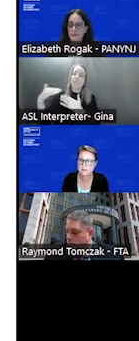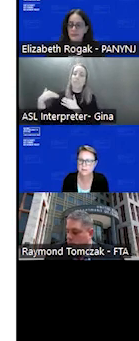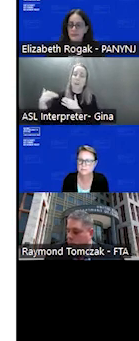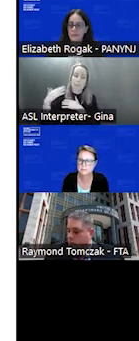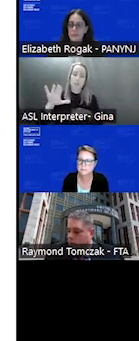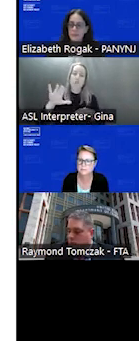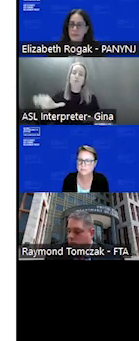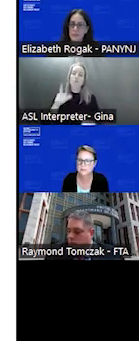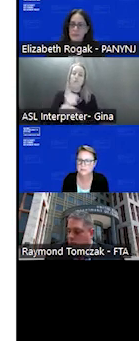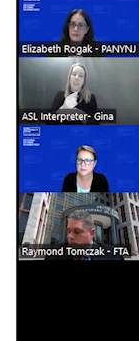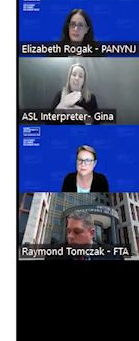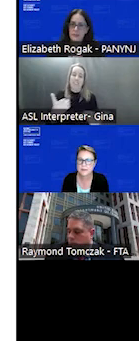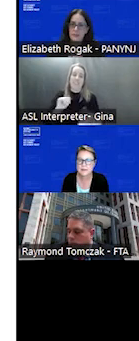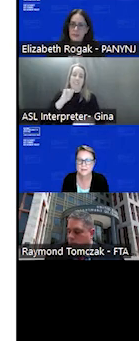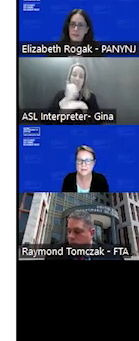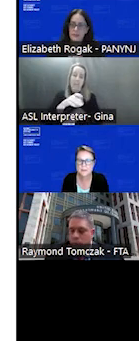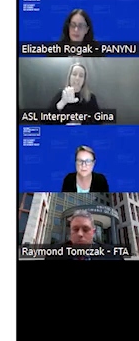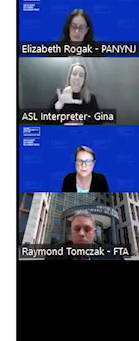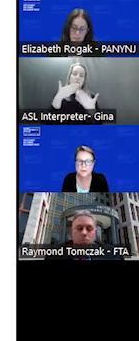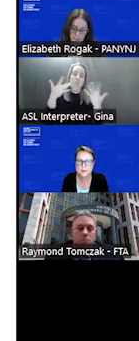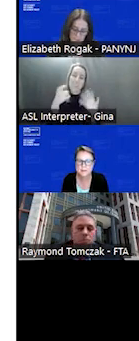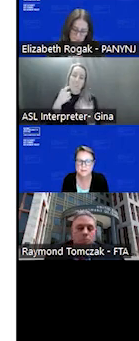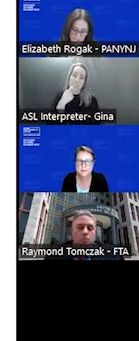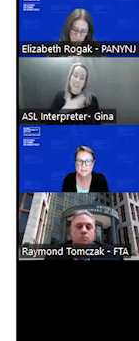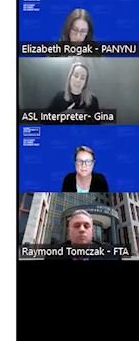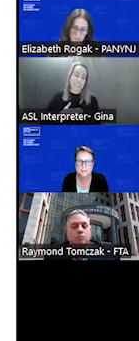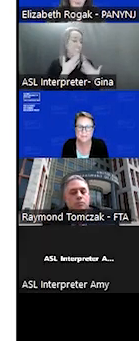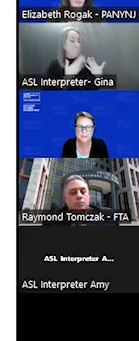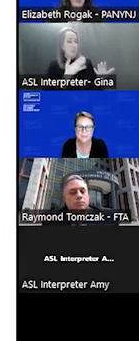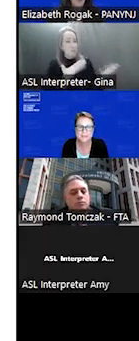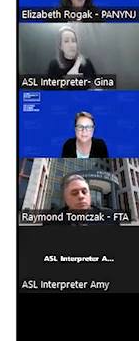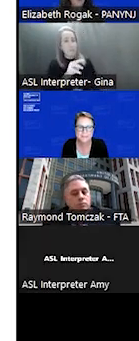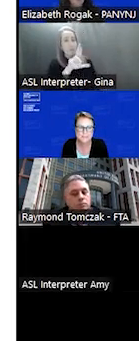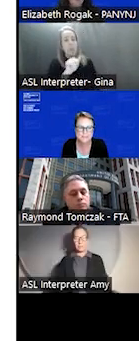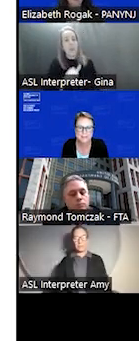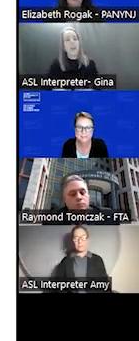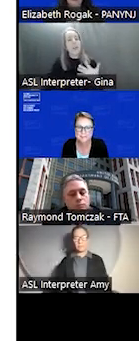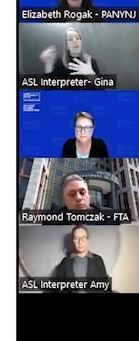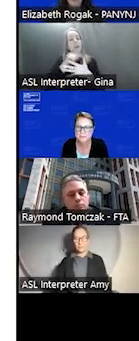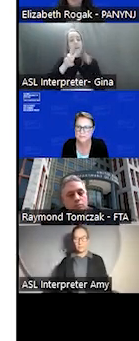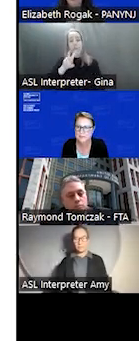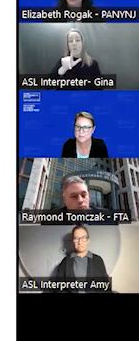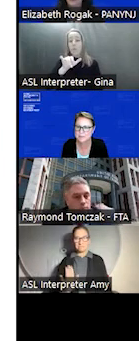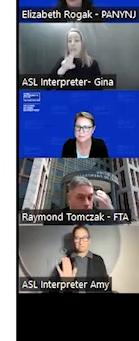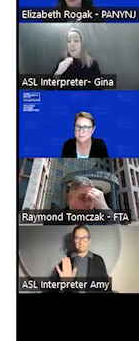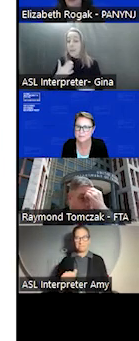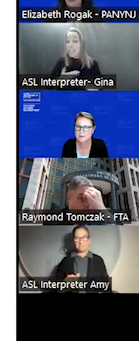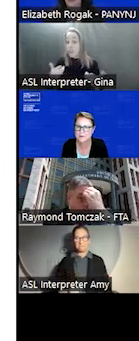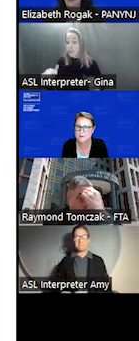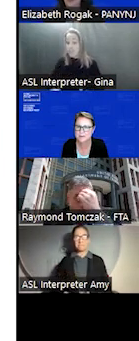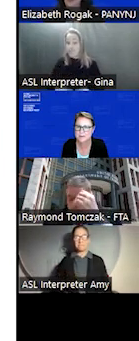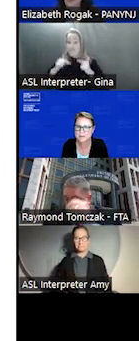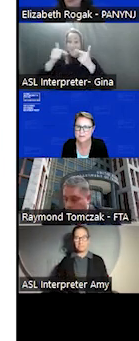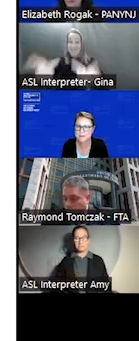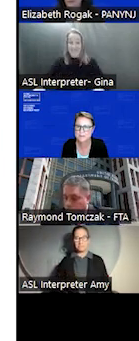Thank you, Mary. Okay, and we're going to back to list, and we understand that William Kelly is with us. So William, if you